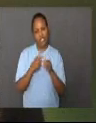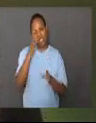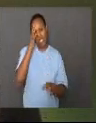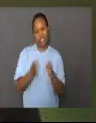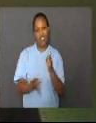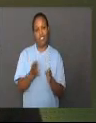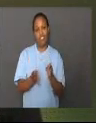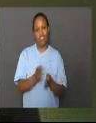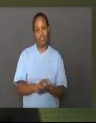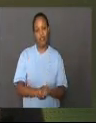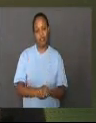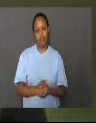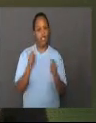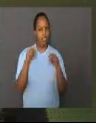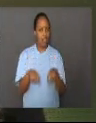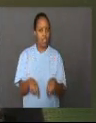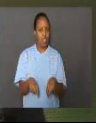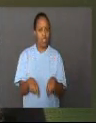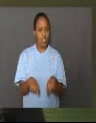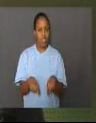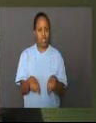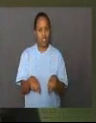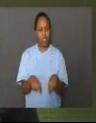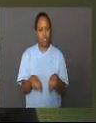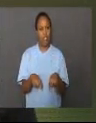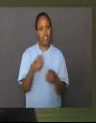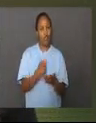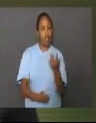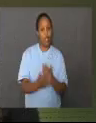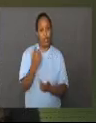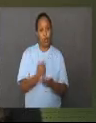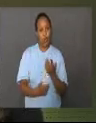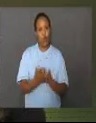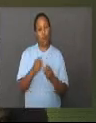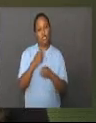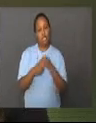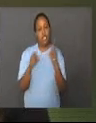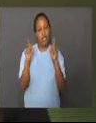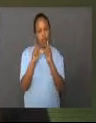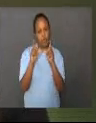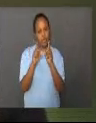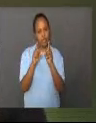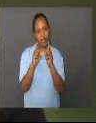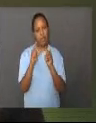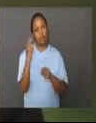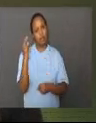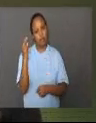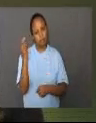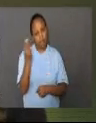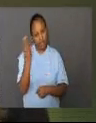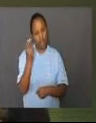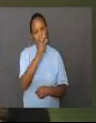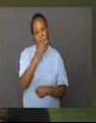justice. Today, we have talked about the equity of benefits